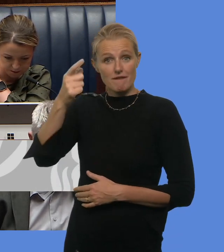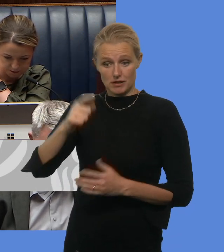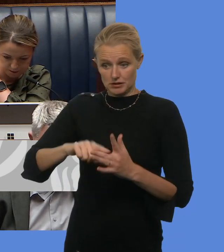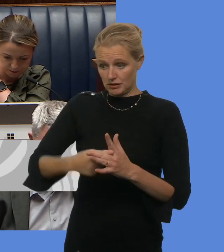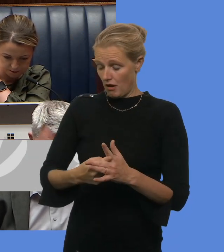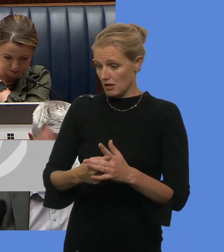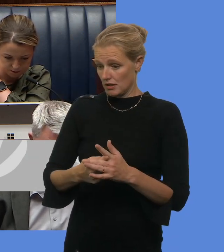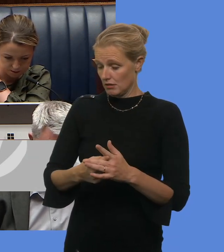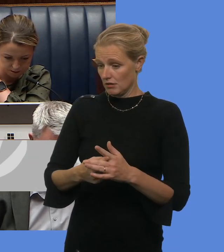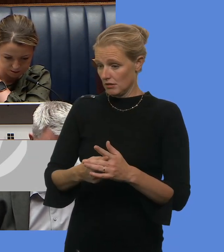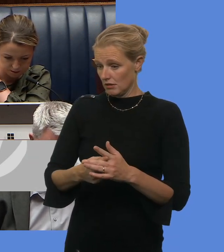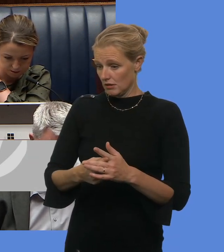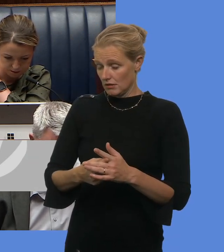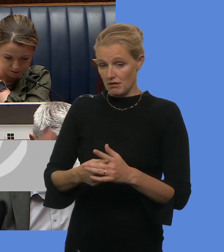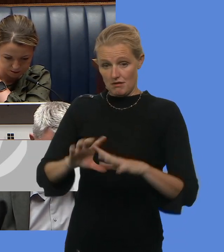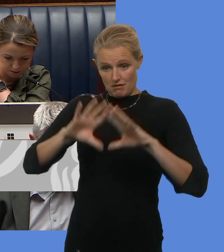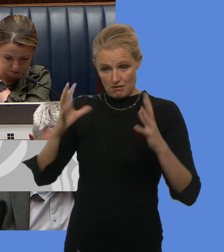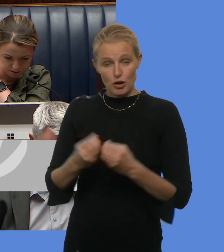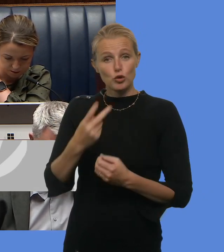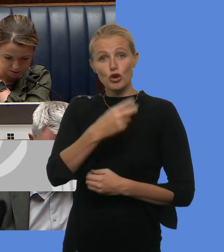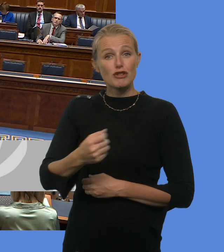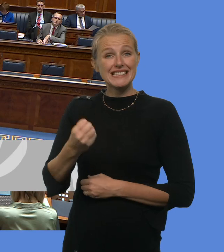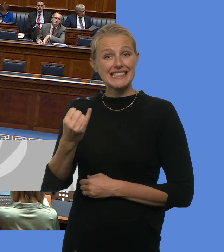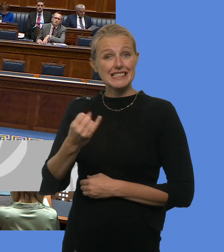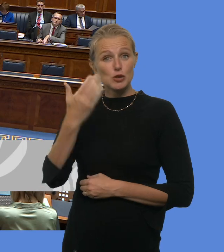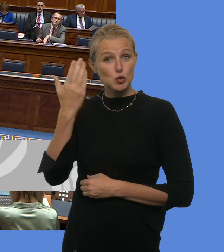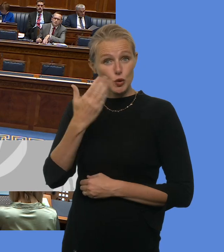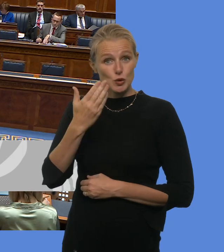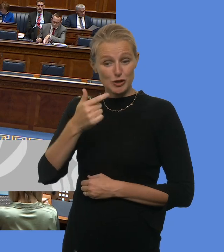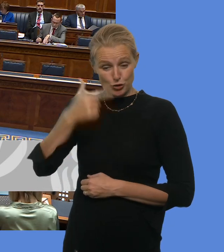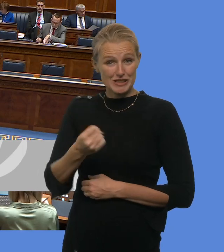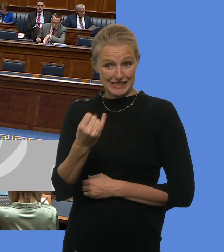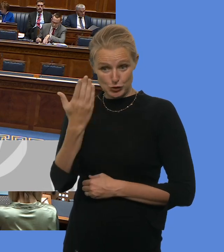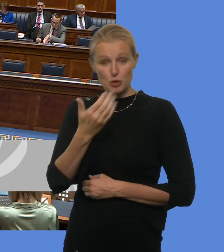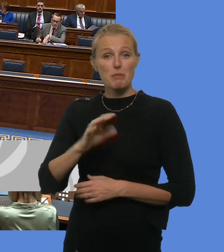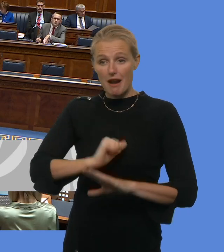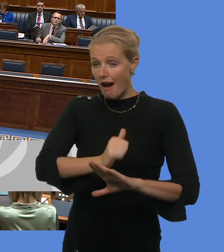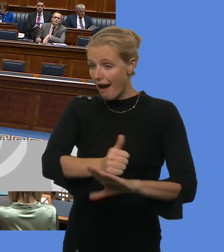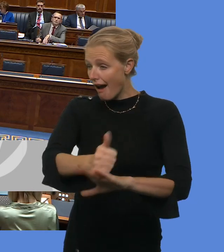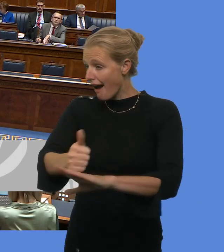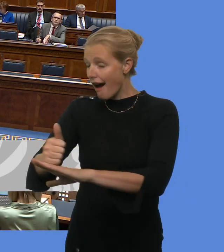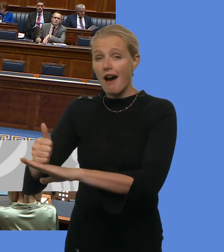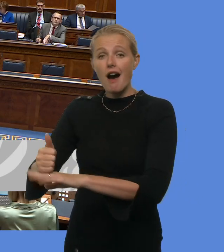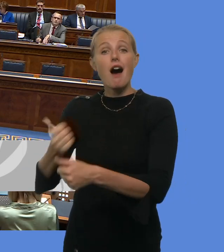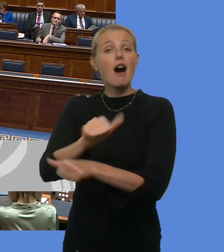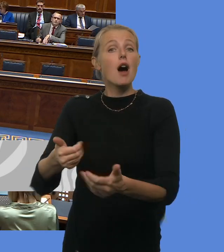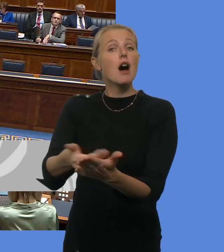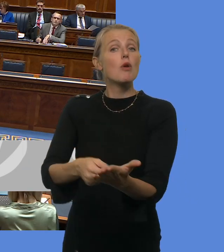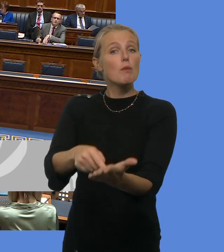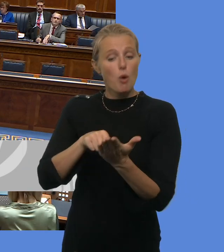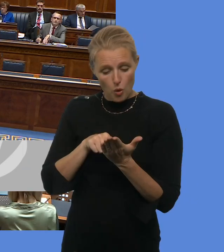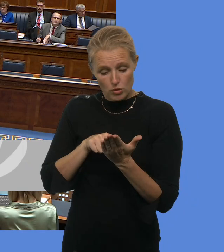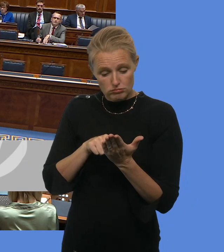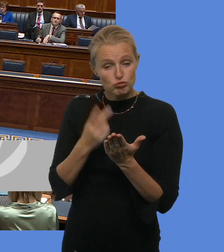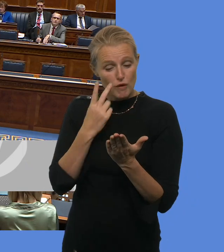at 216 schools is complete. I've had the opportunity to consider the review report and I'm content. I